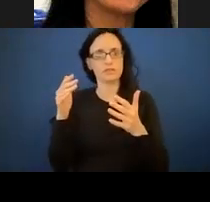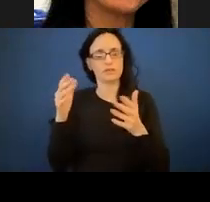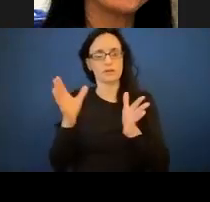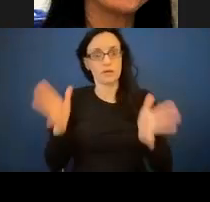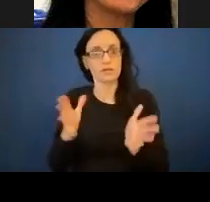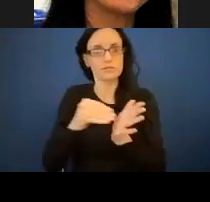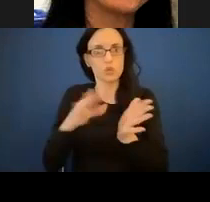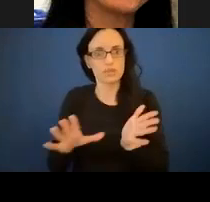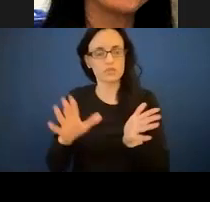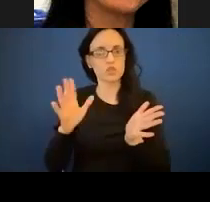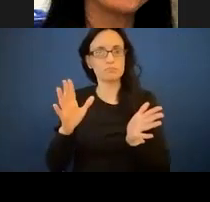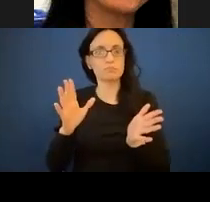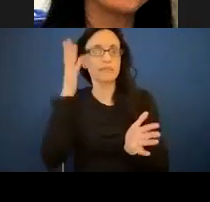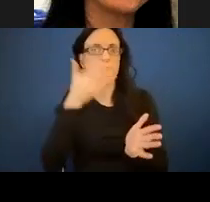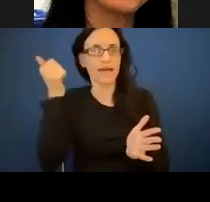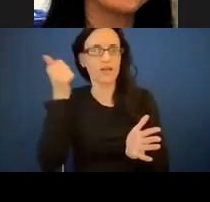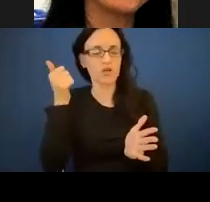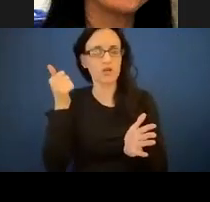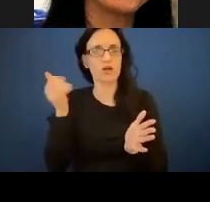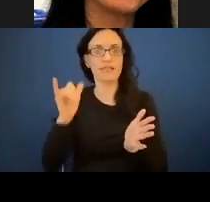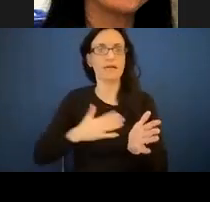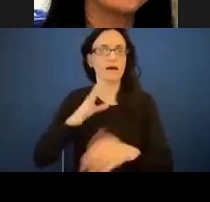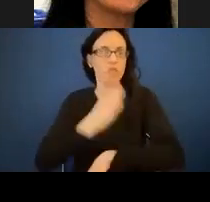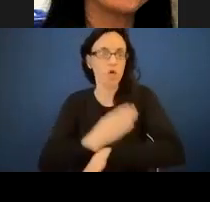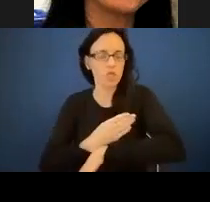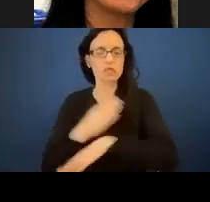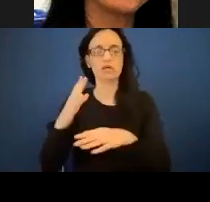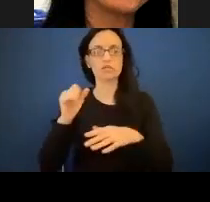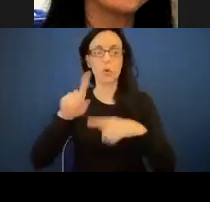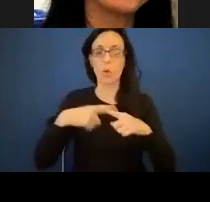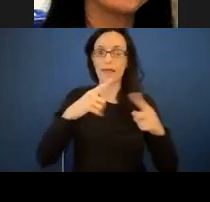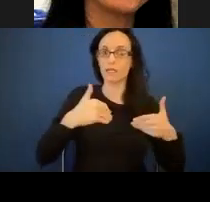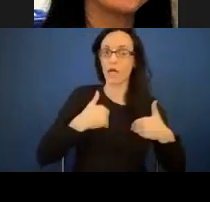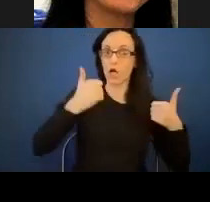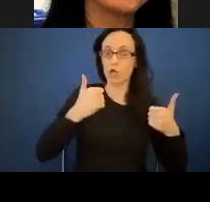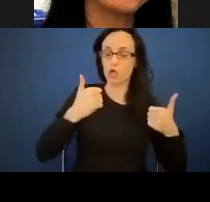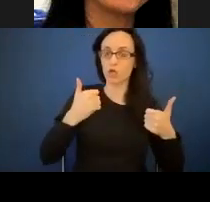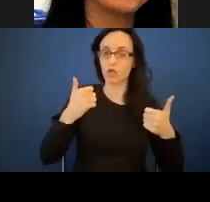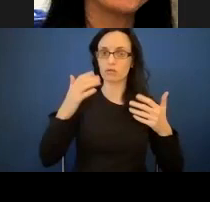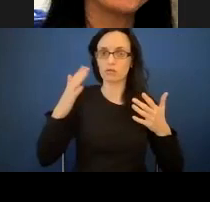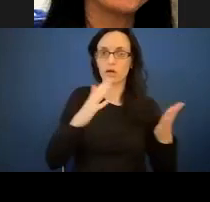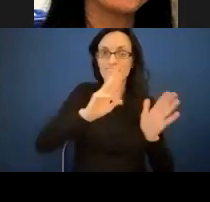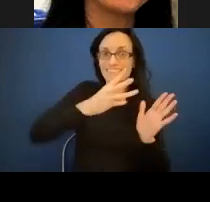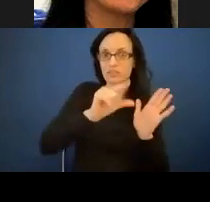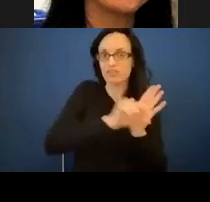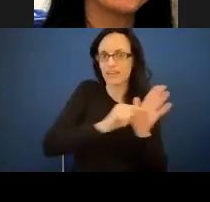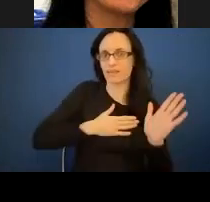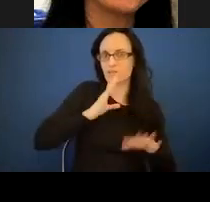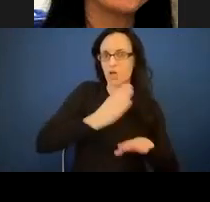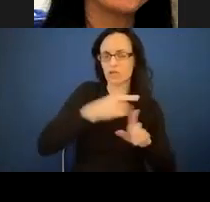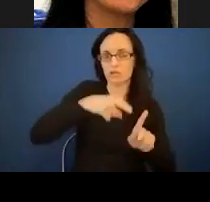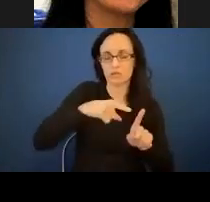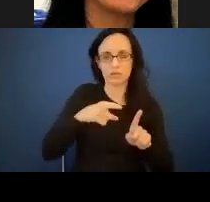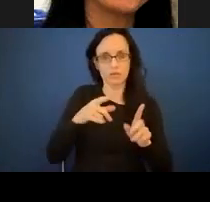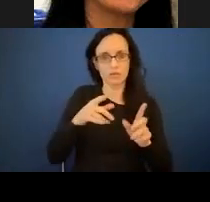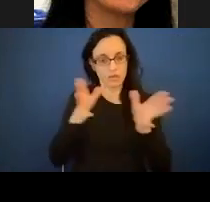make her set up a goal at a young age, like fifth, sixth grade, set up a goal and to pursue it. Basically, that's the case.